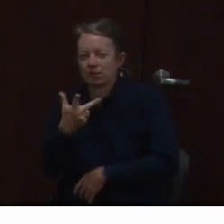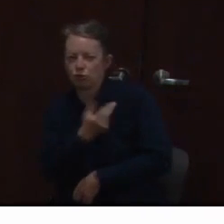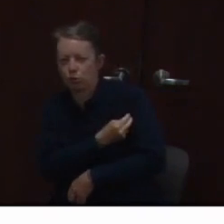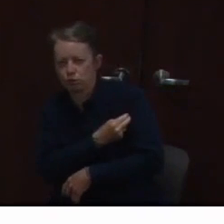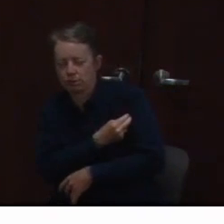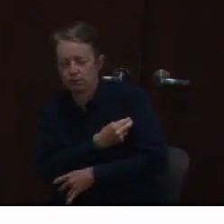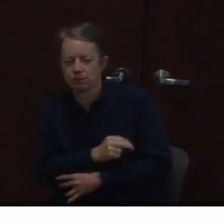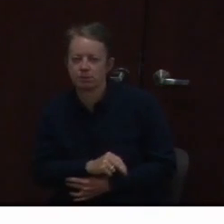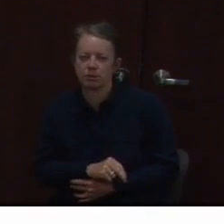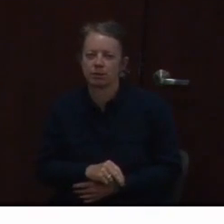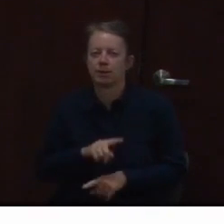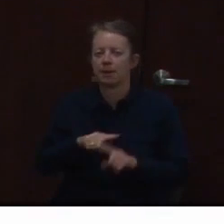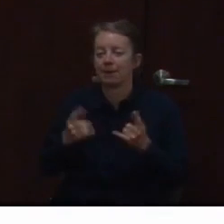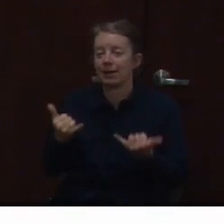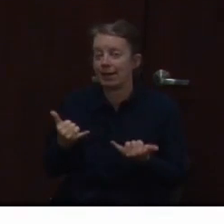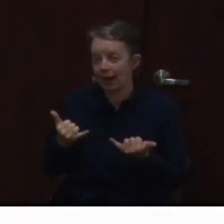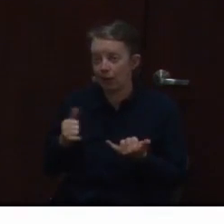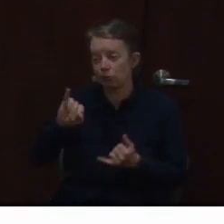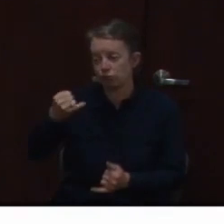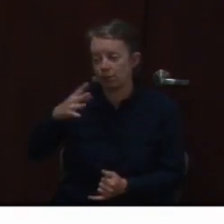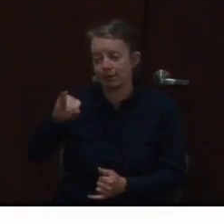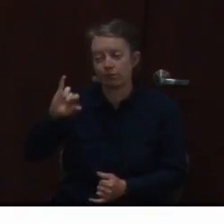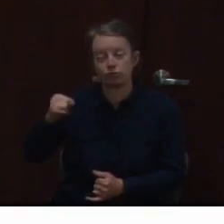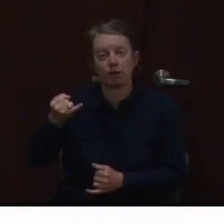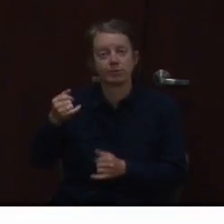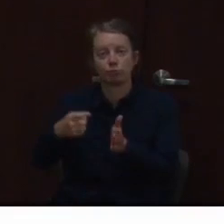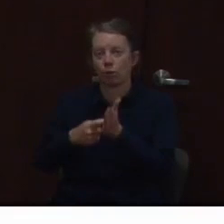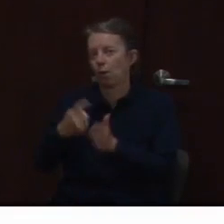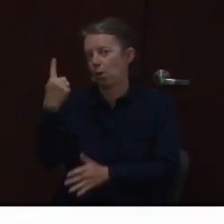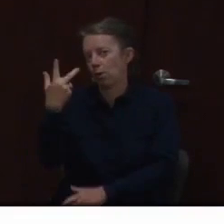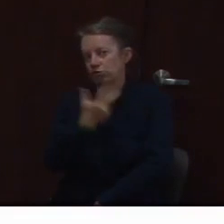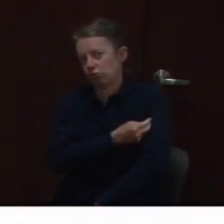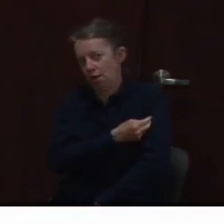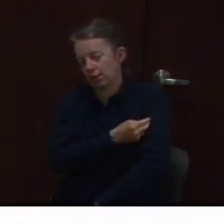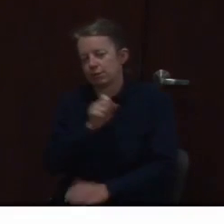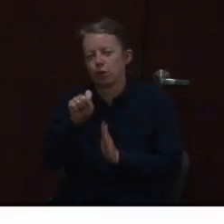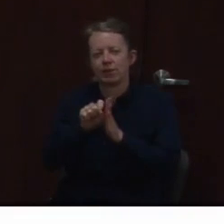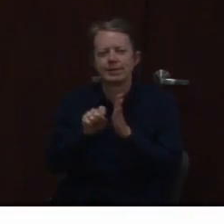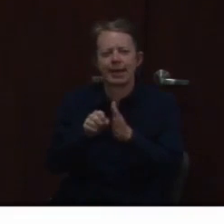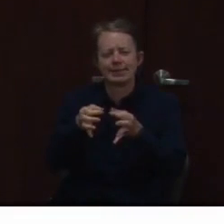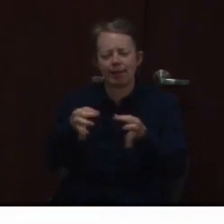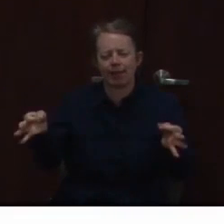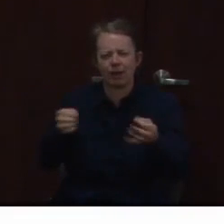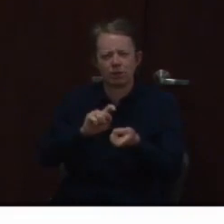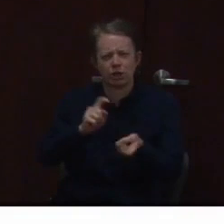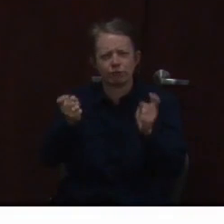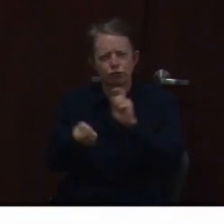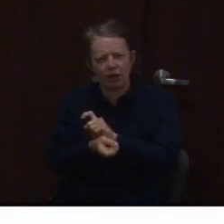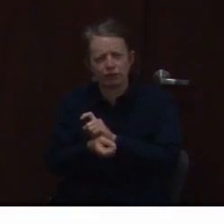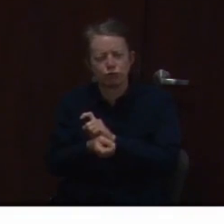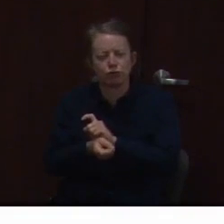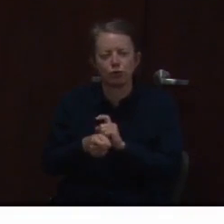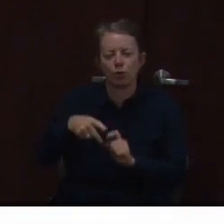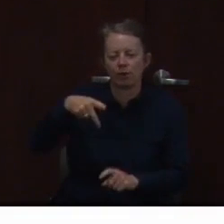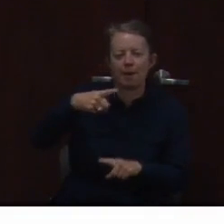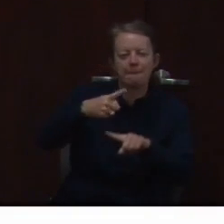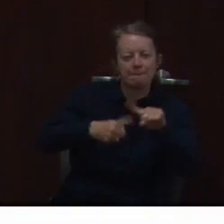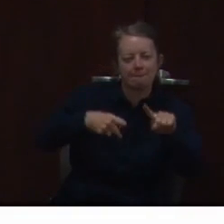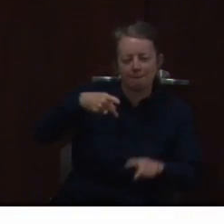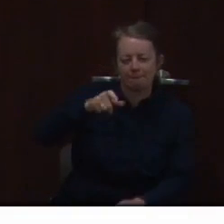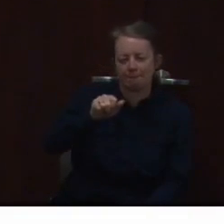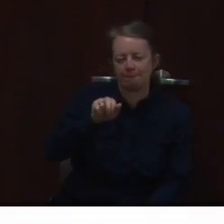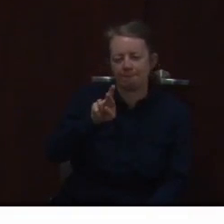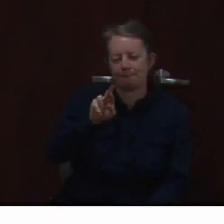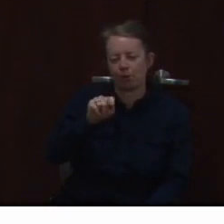with the introduction of a 1-dose vaccine, the state has changed their language to partially vaccinated and fully